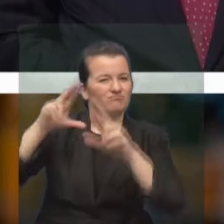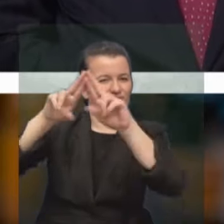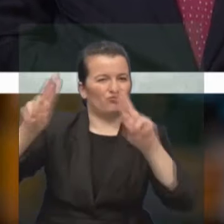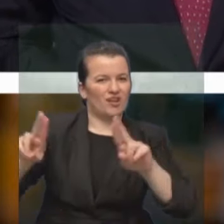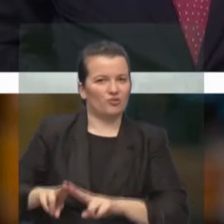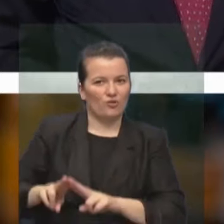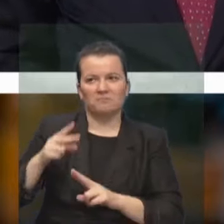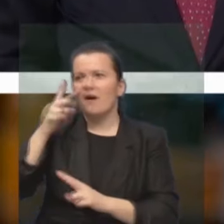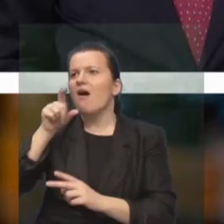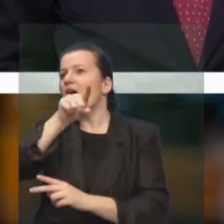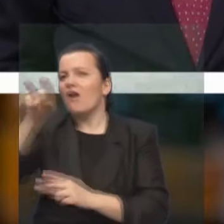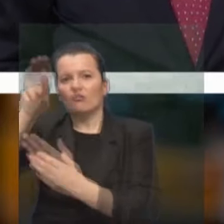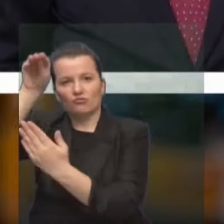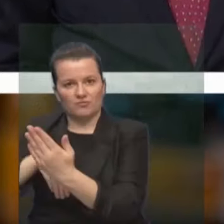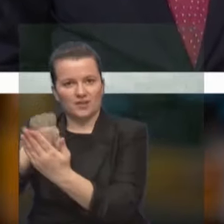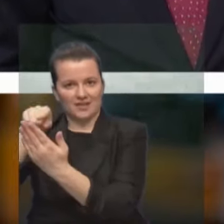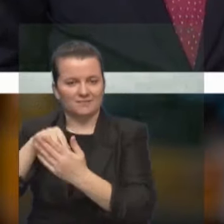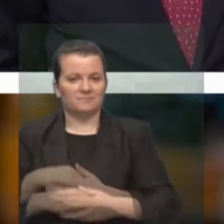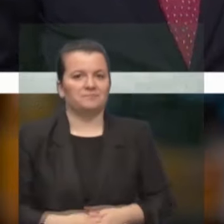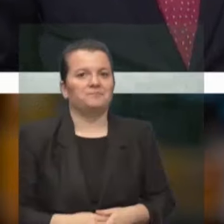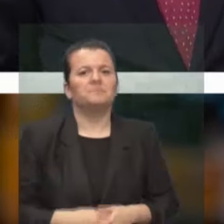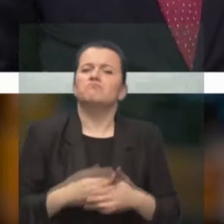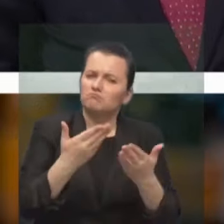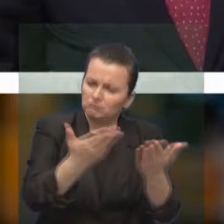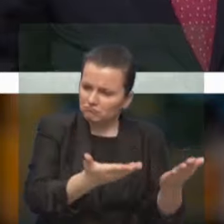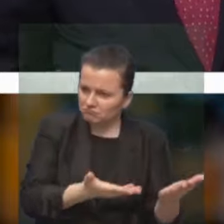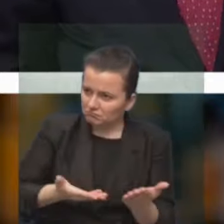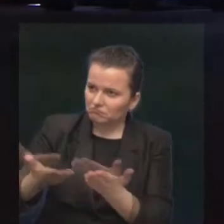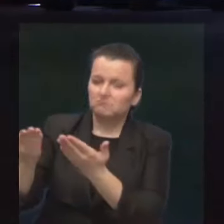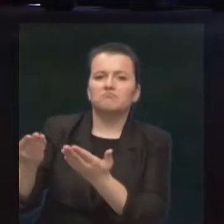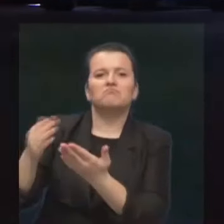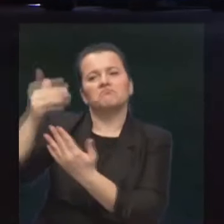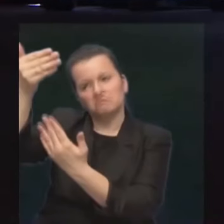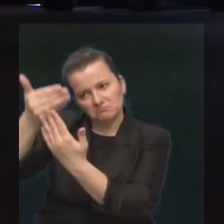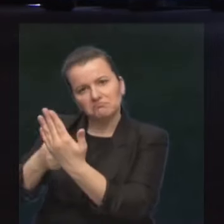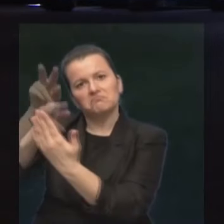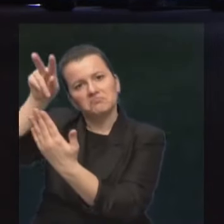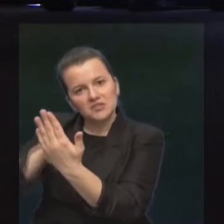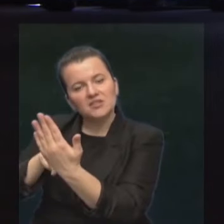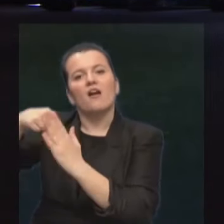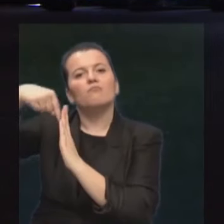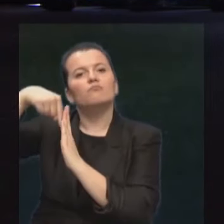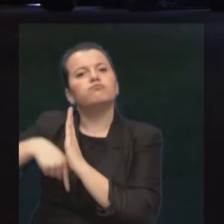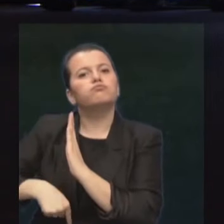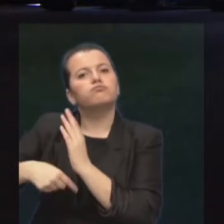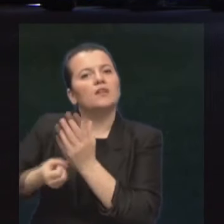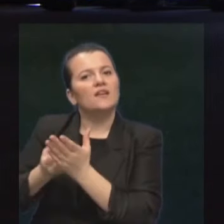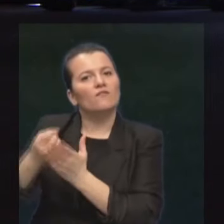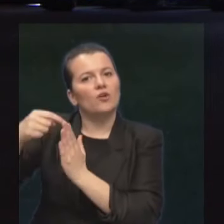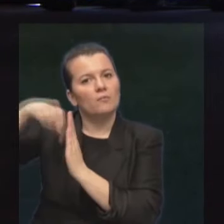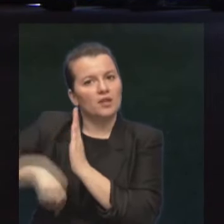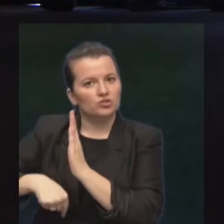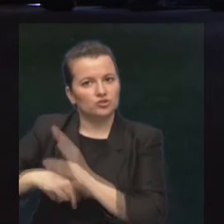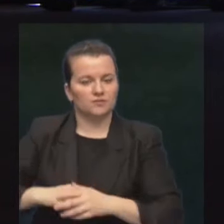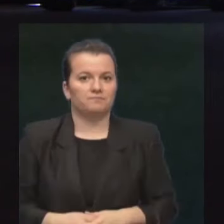report, which I invite you to consult for more information, also includes the conclusions of the